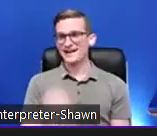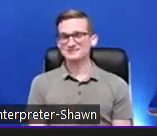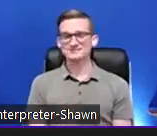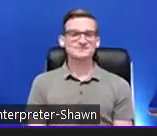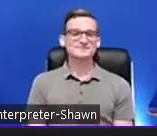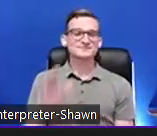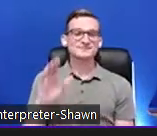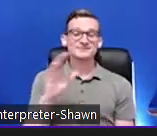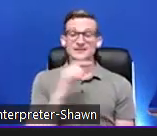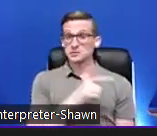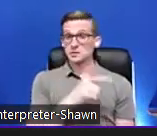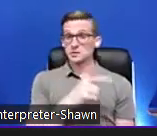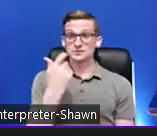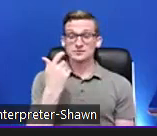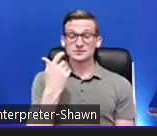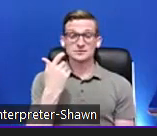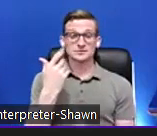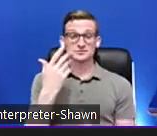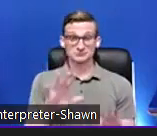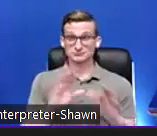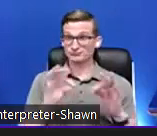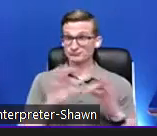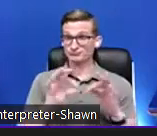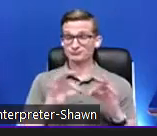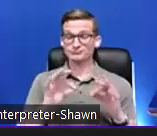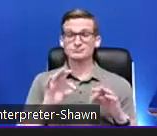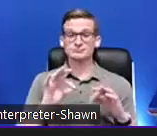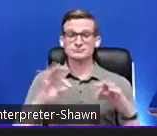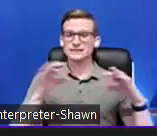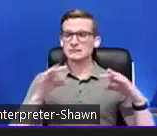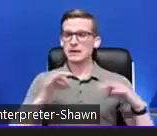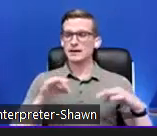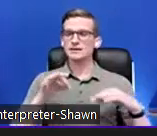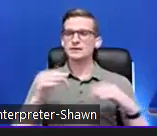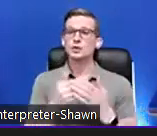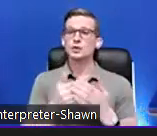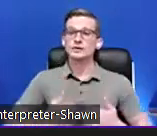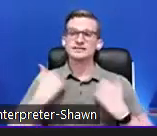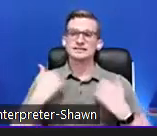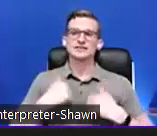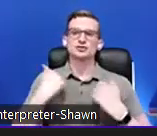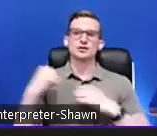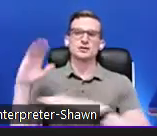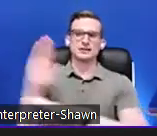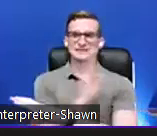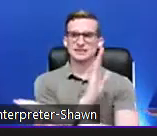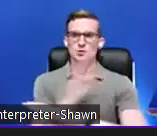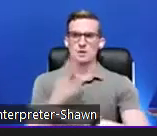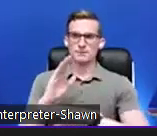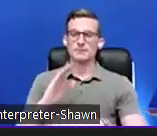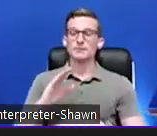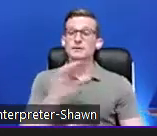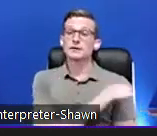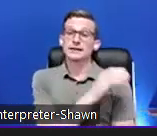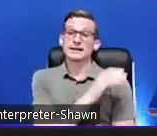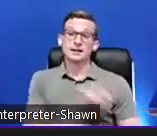as Mariana shared, as she kind of laid out this new residential continuum, clinically monitored